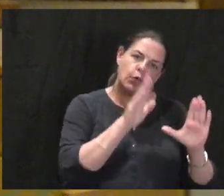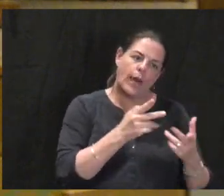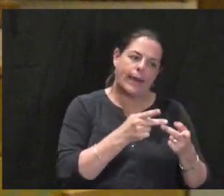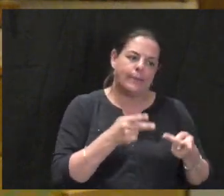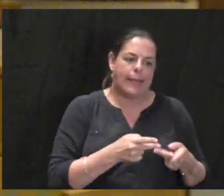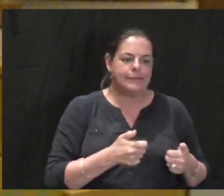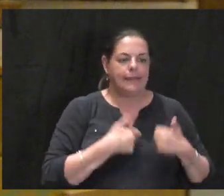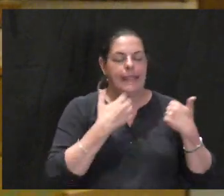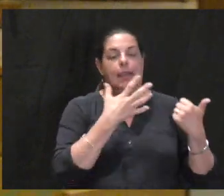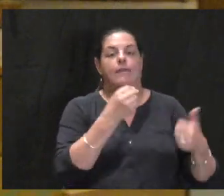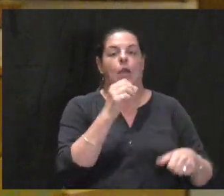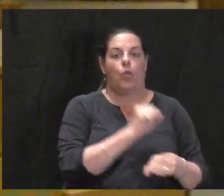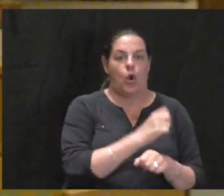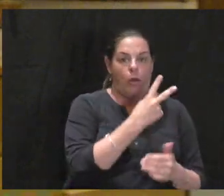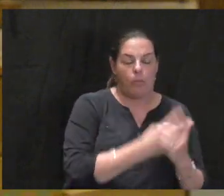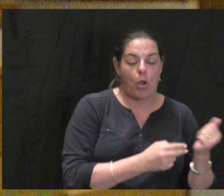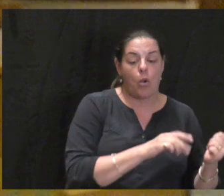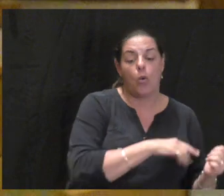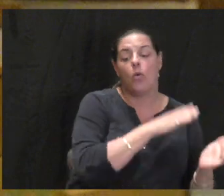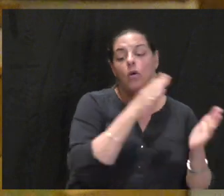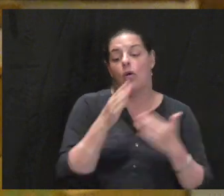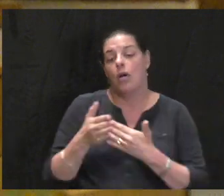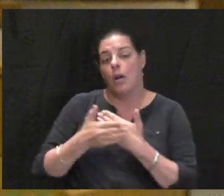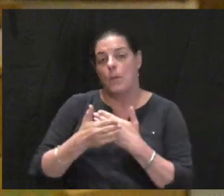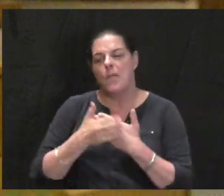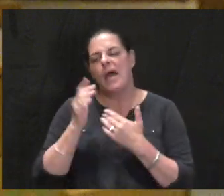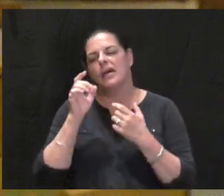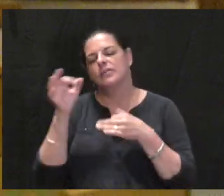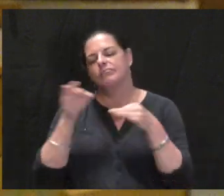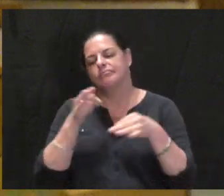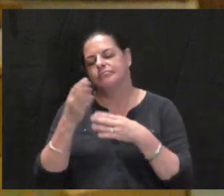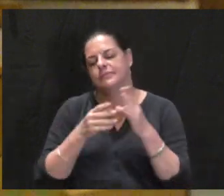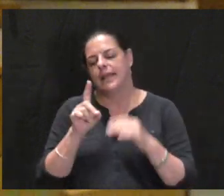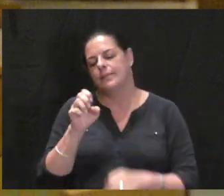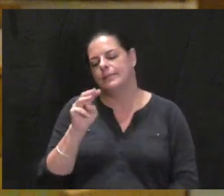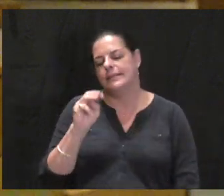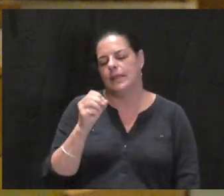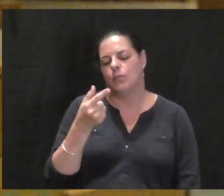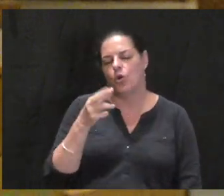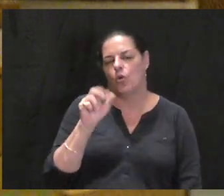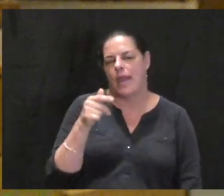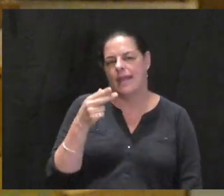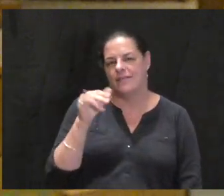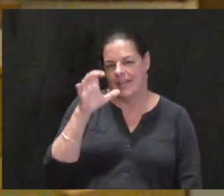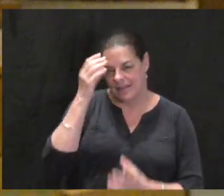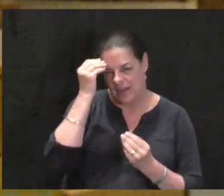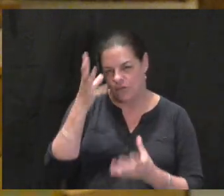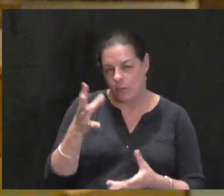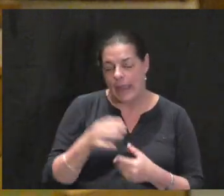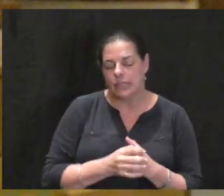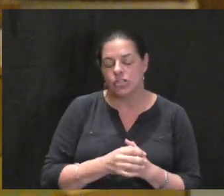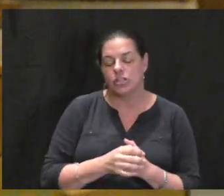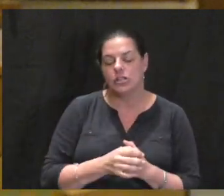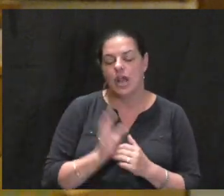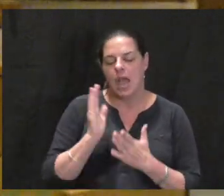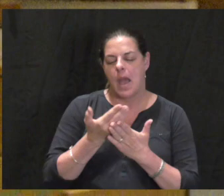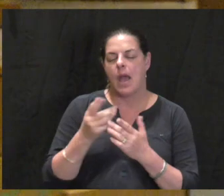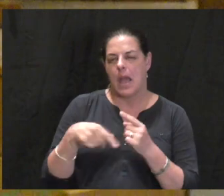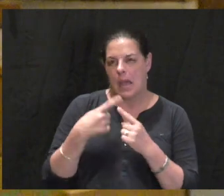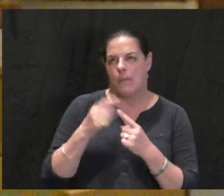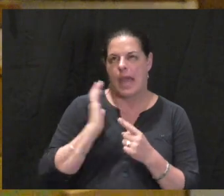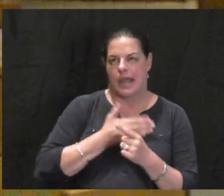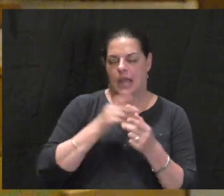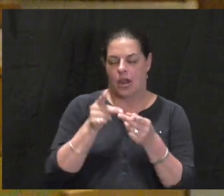out, was super helpful. So when you're on the road, I can tell people about how amazing it is to live here, but I found that it would be